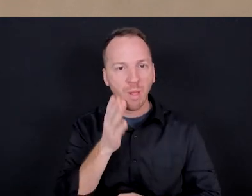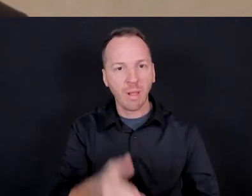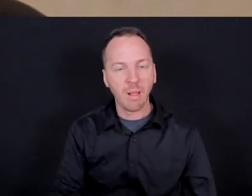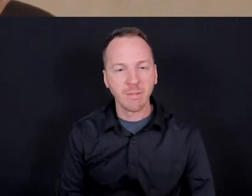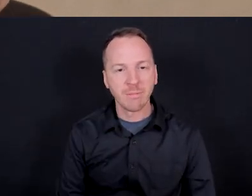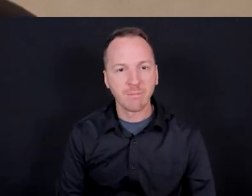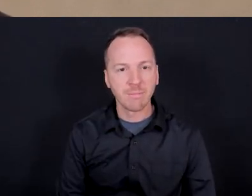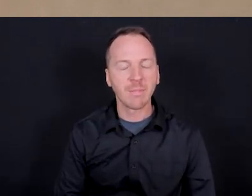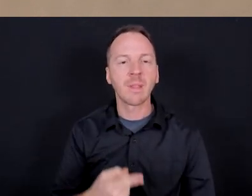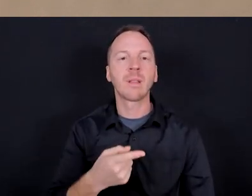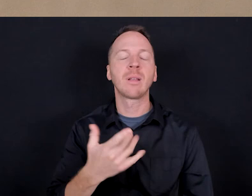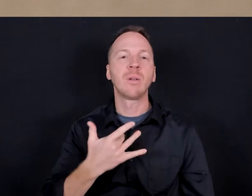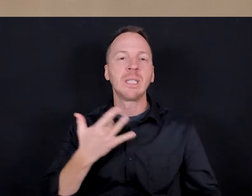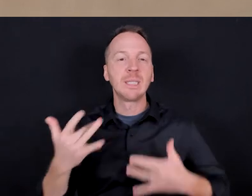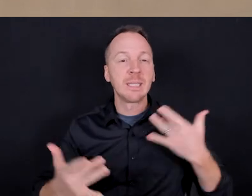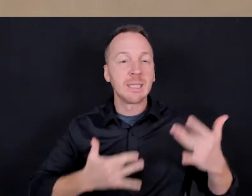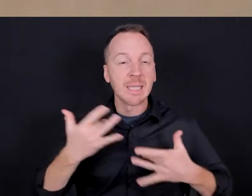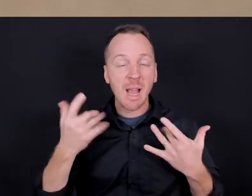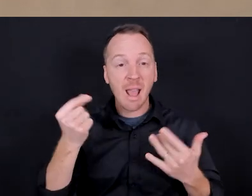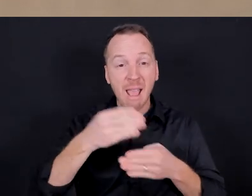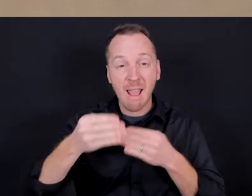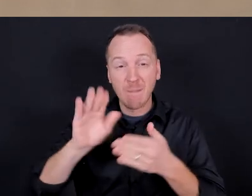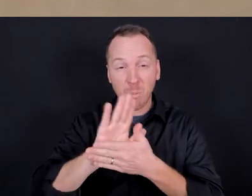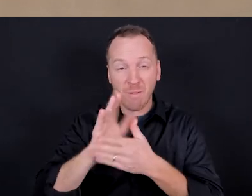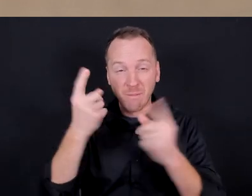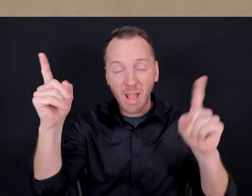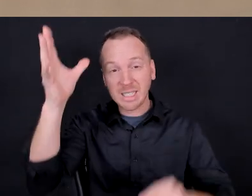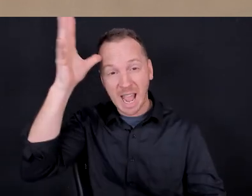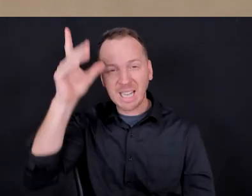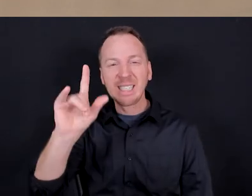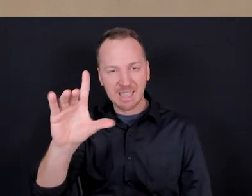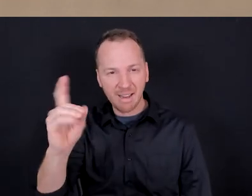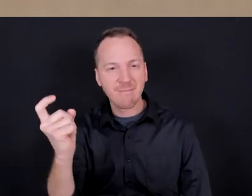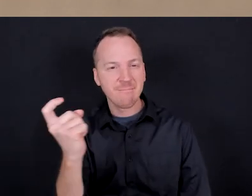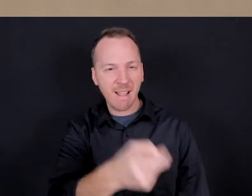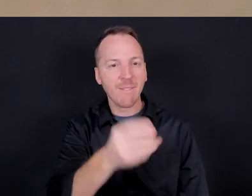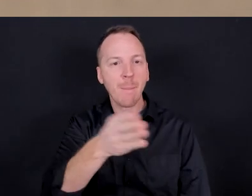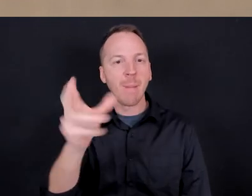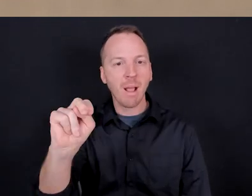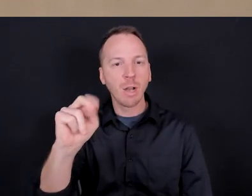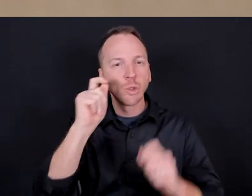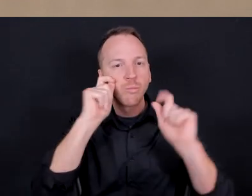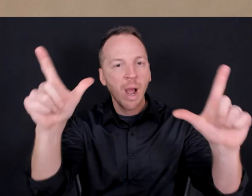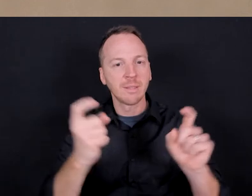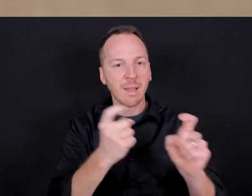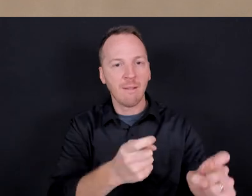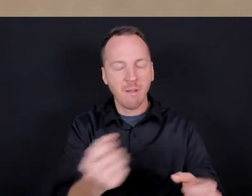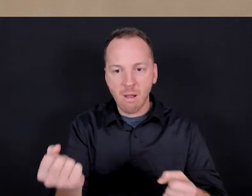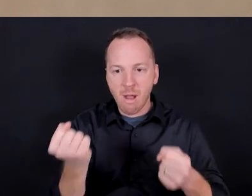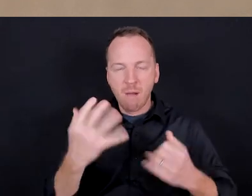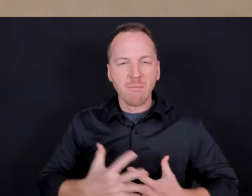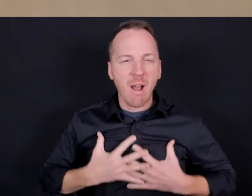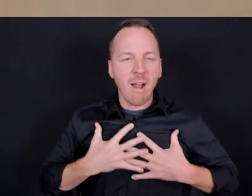How excited he was at the end of the movie when his dad gave him that BB gun as a surprise gift.